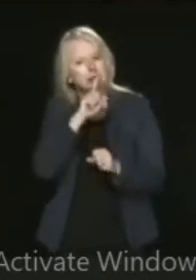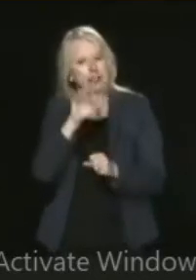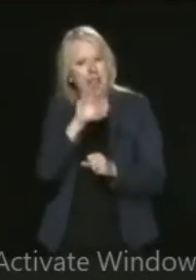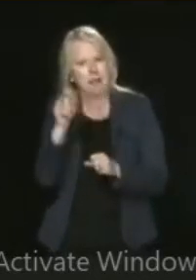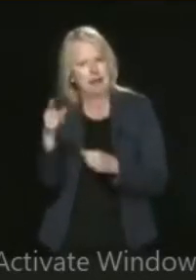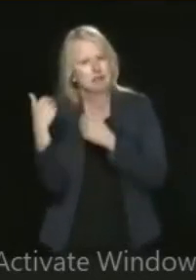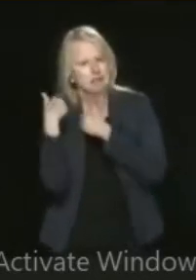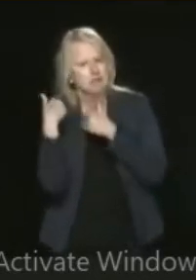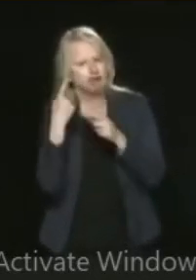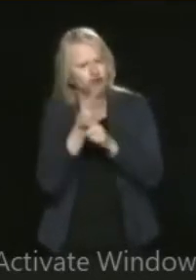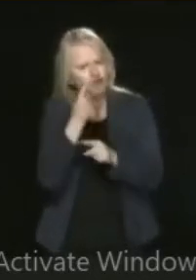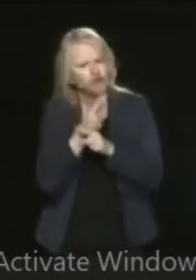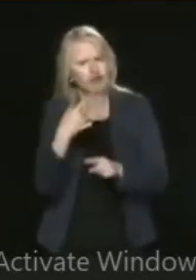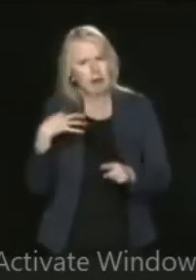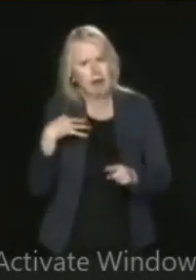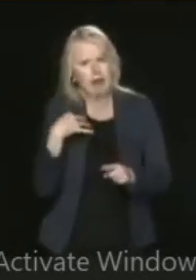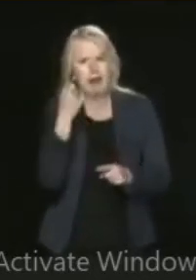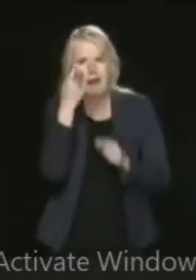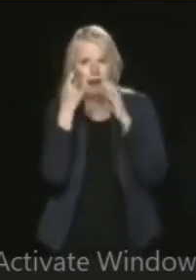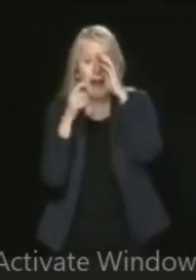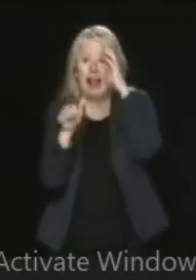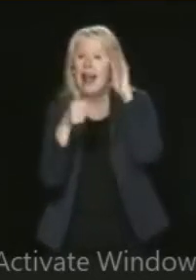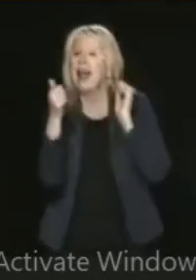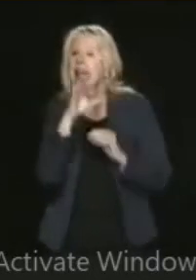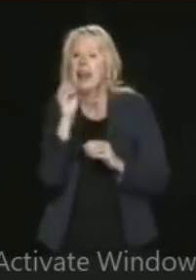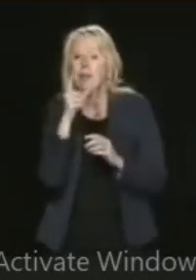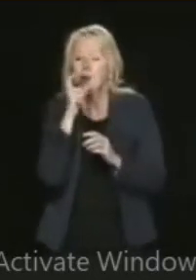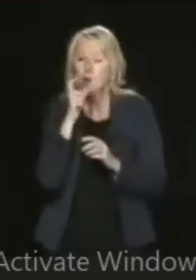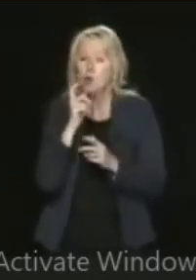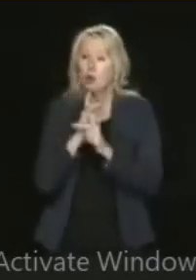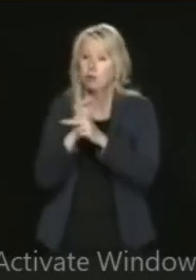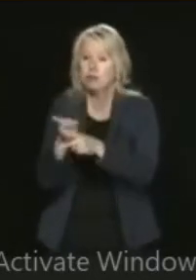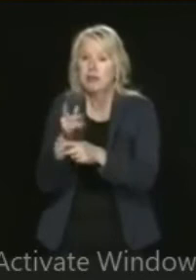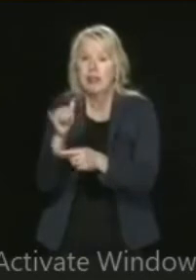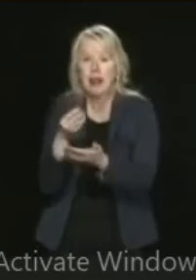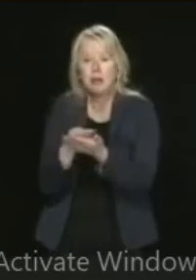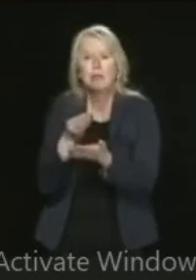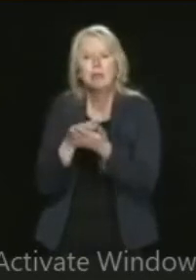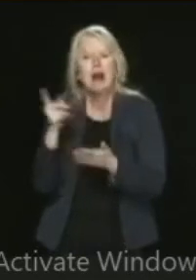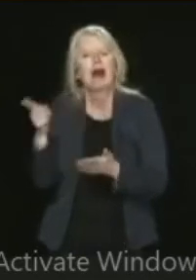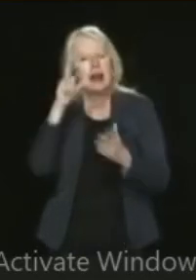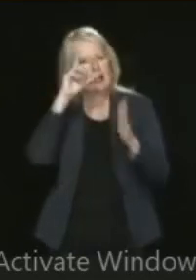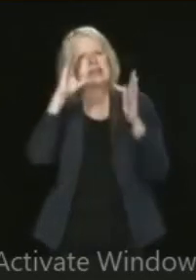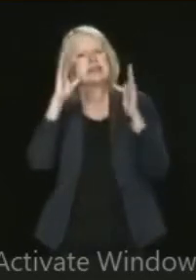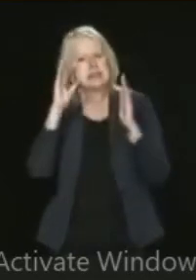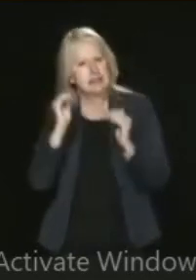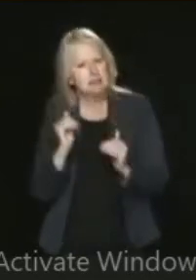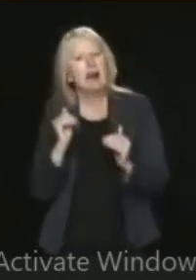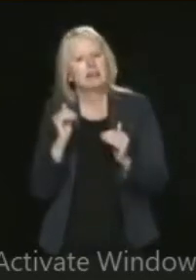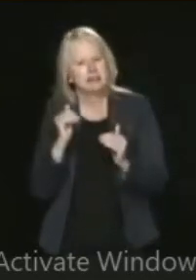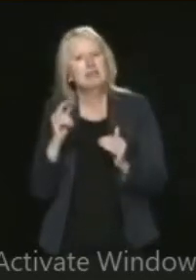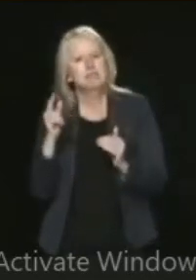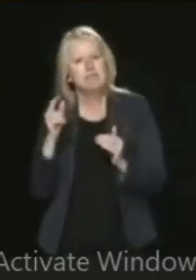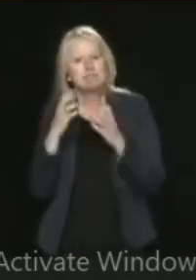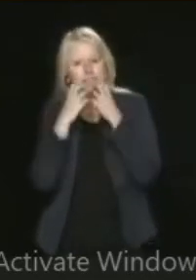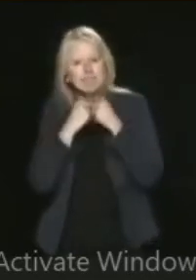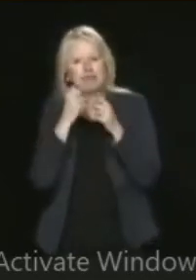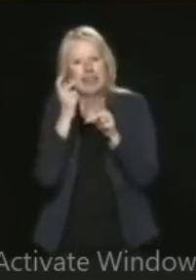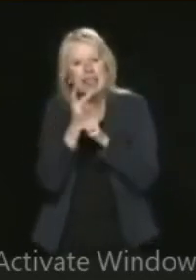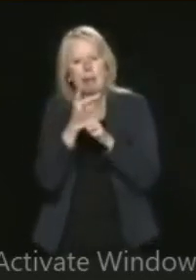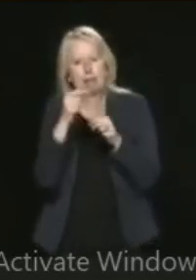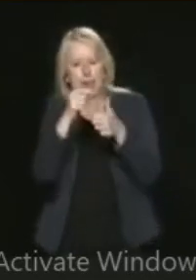fundamental. Any company that receives this support will be expected to make and keep certain